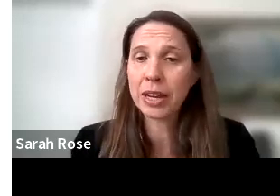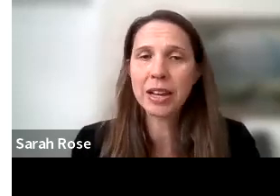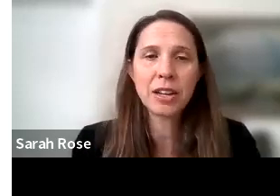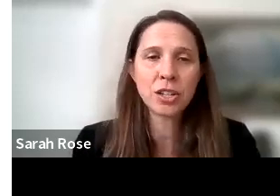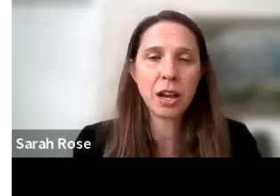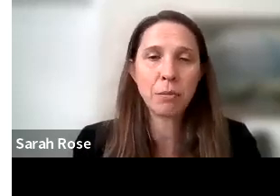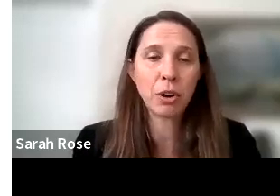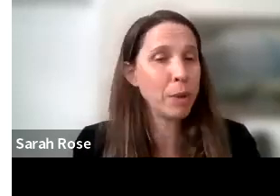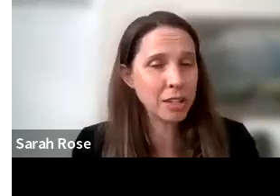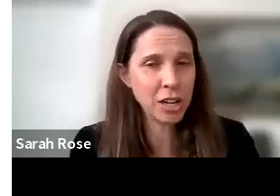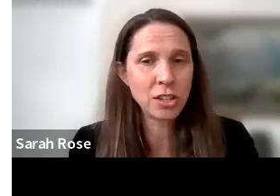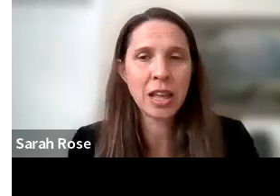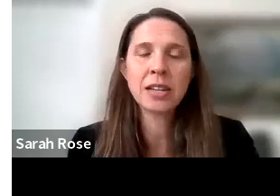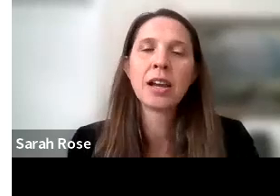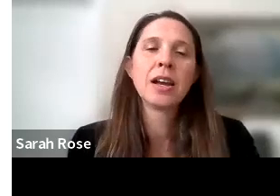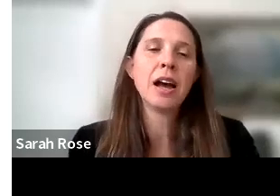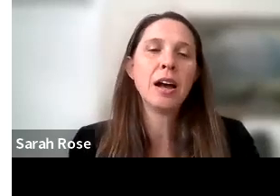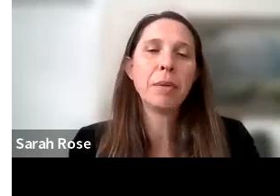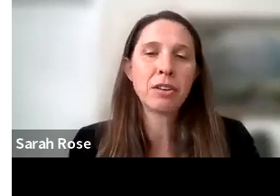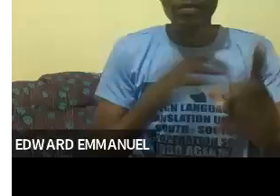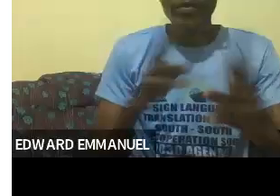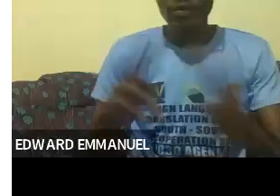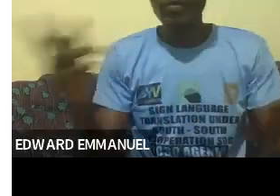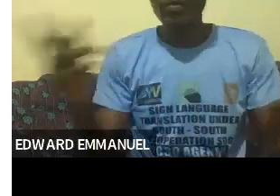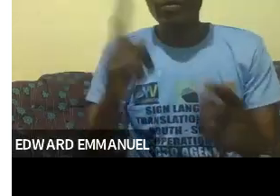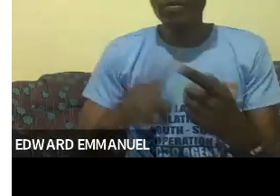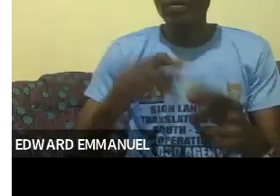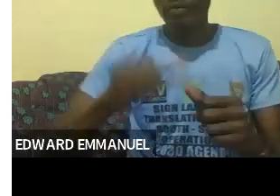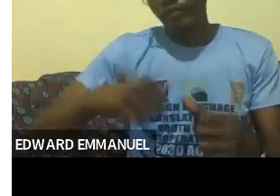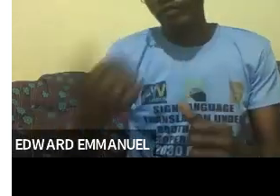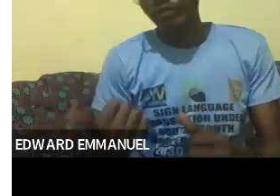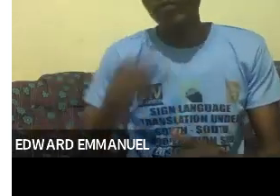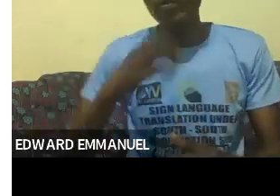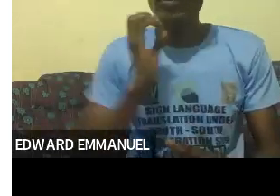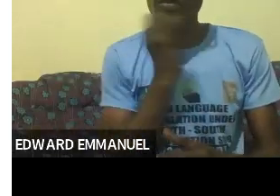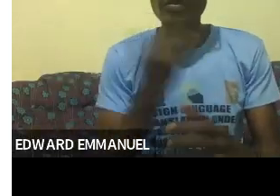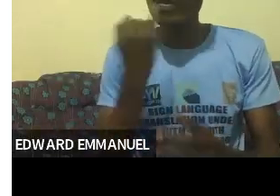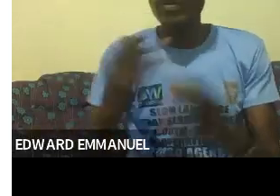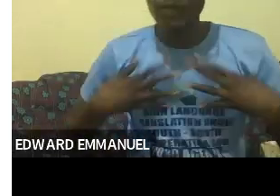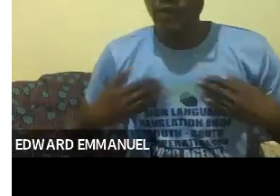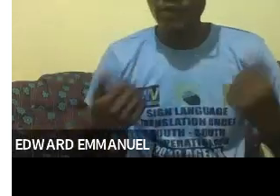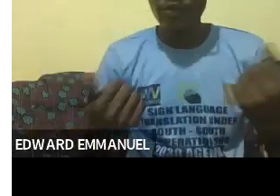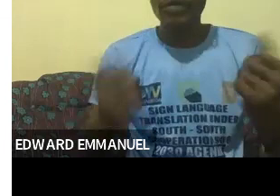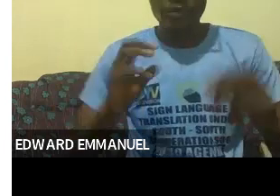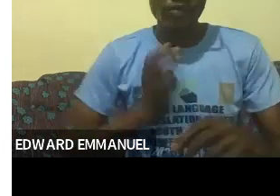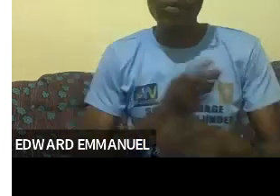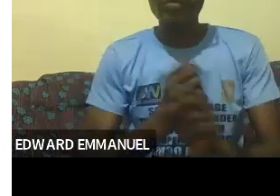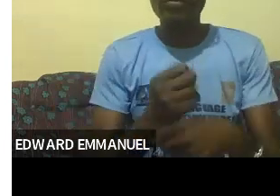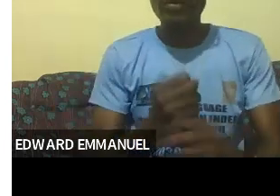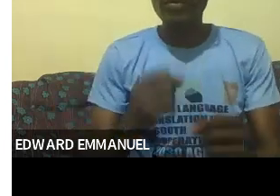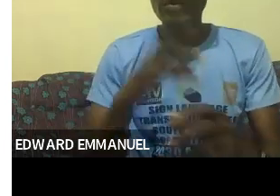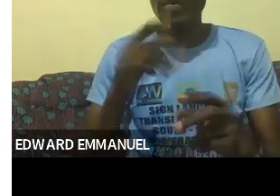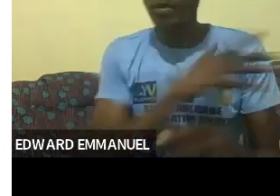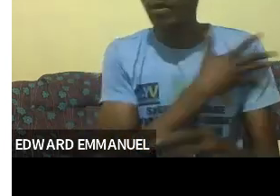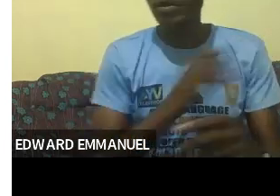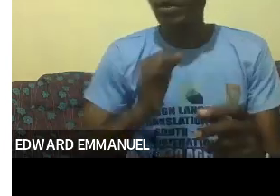available only in English. We're hoping to change that, but there are a lot of graphs as well, too, that hopefully make it a little bit more accessible. And I'll thank